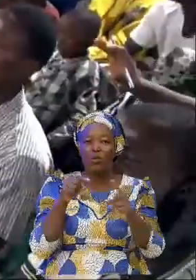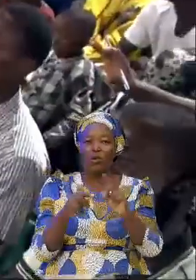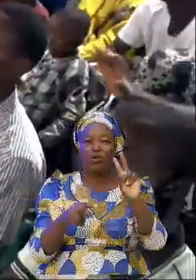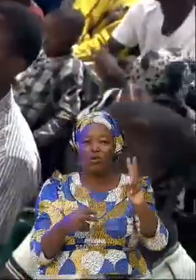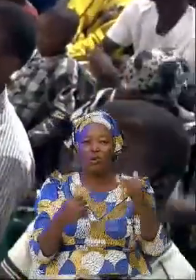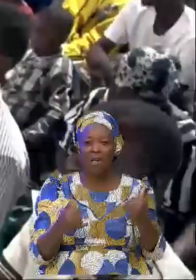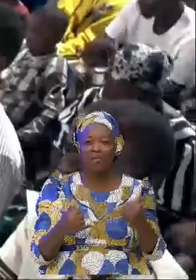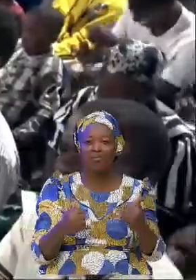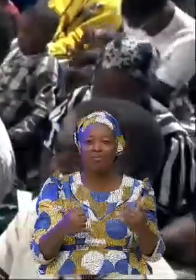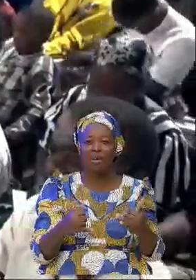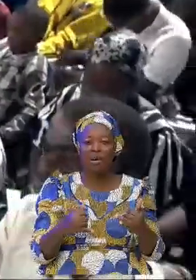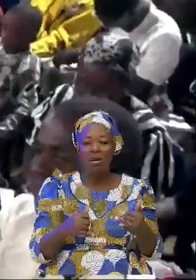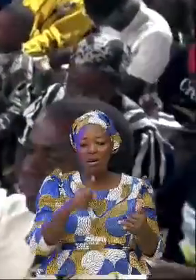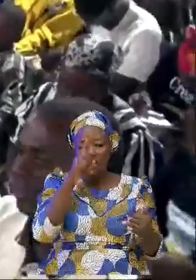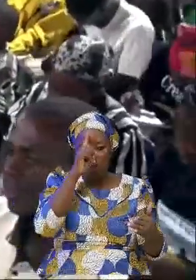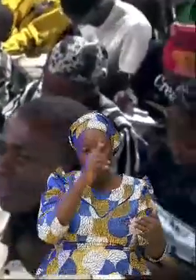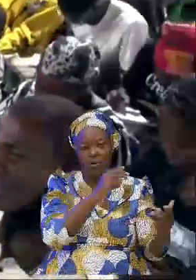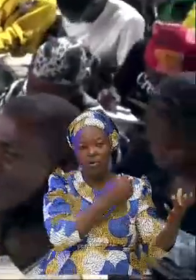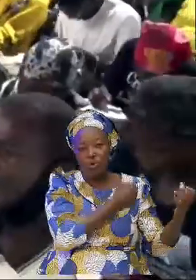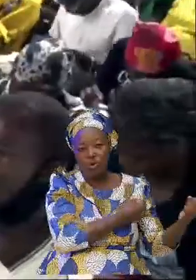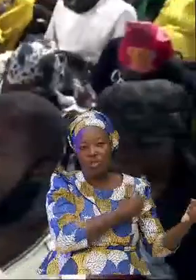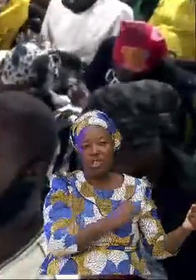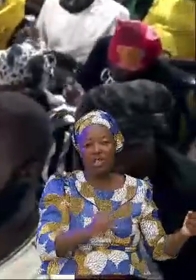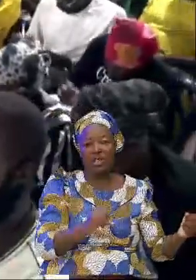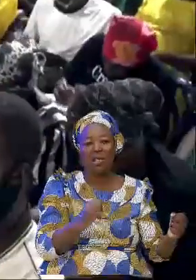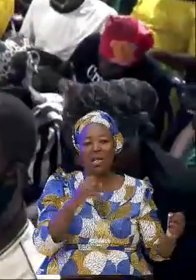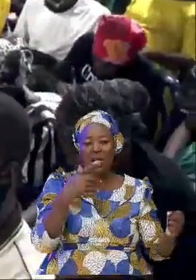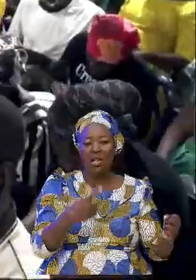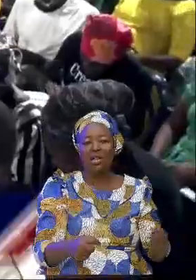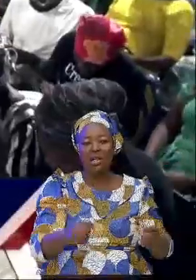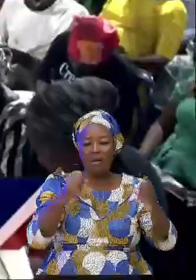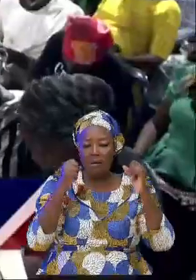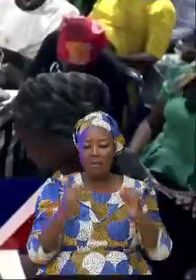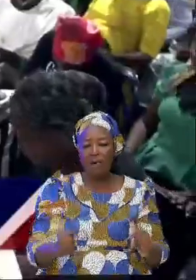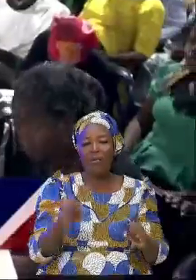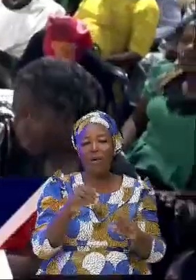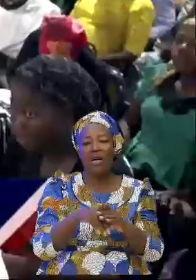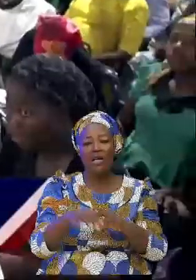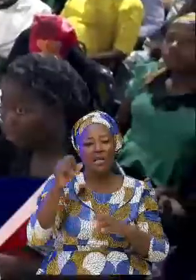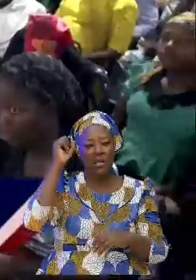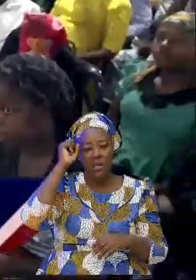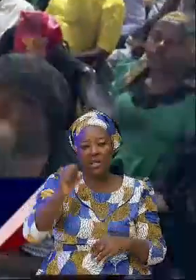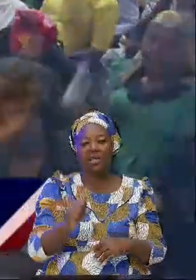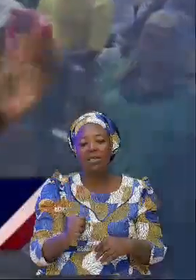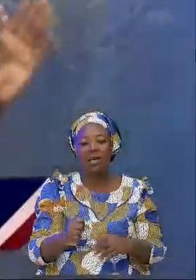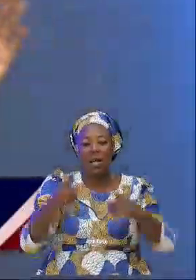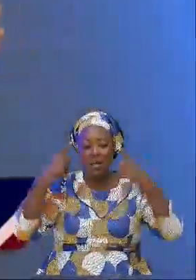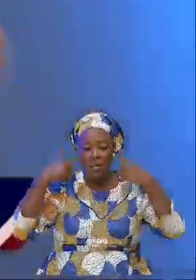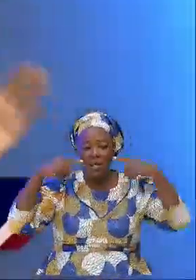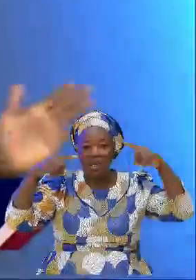Point number two now. We come to point number two, trusting the virtue in